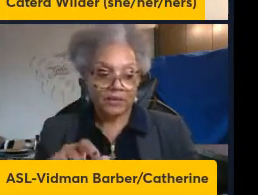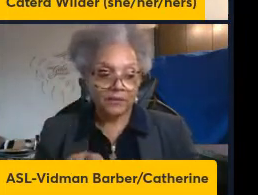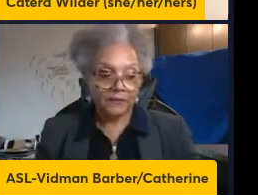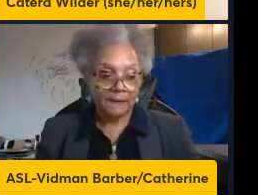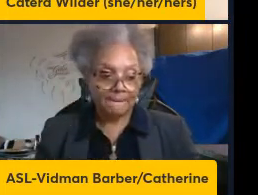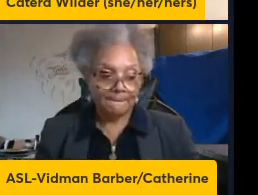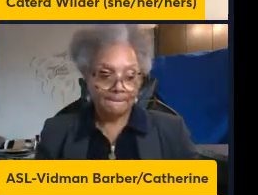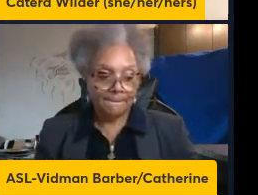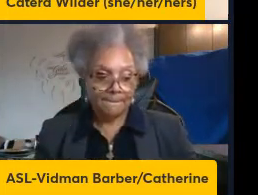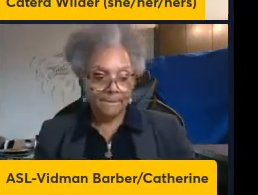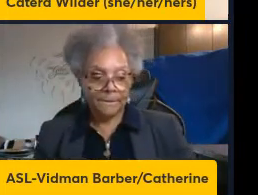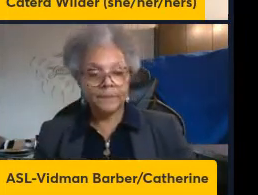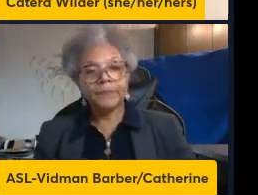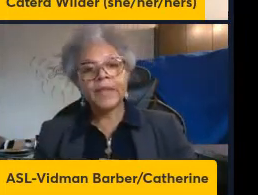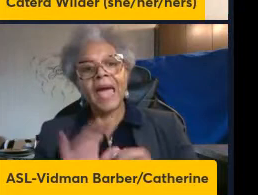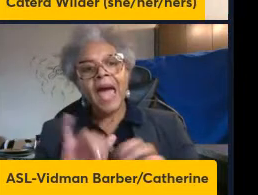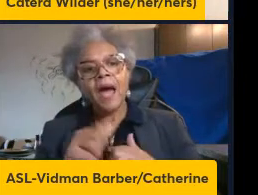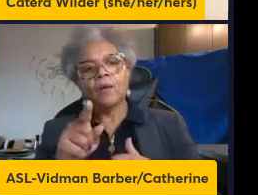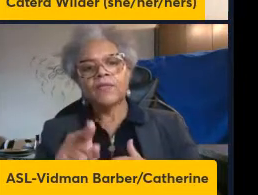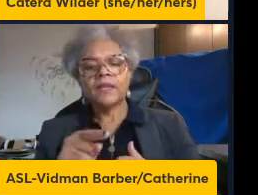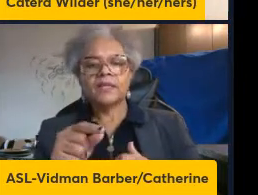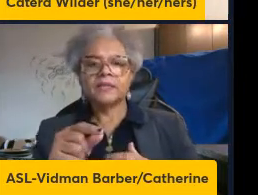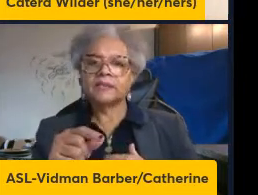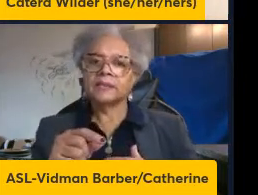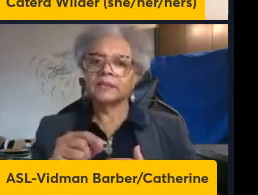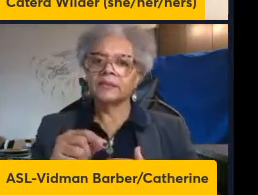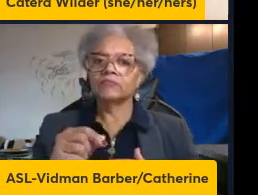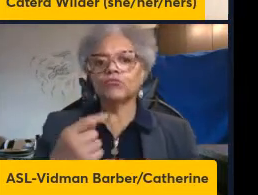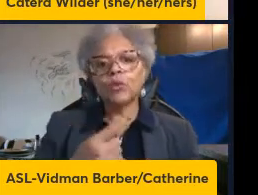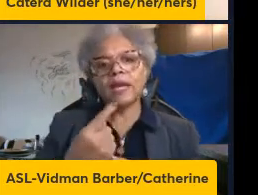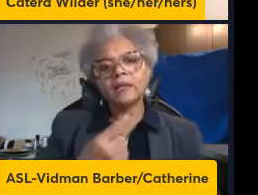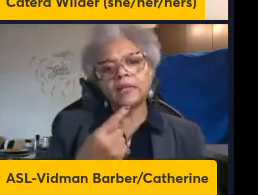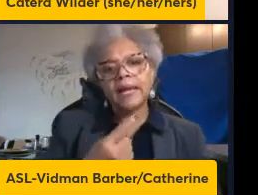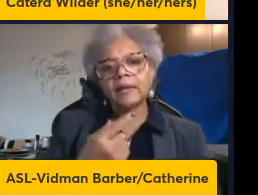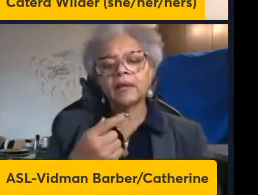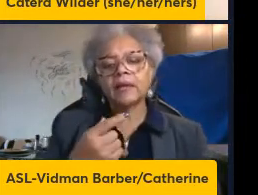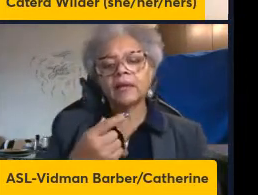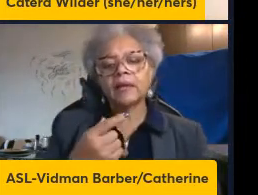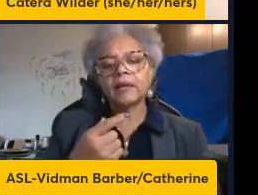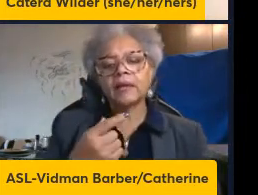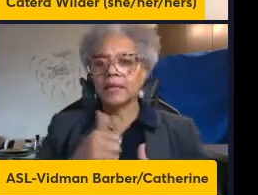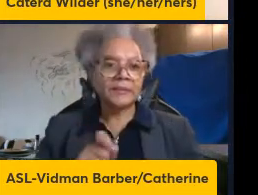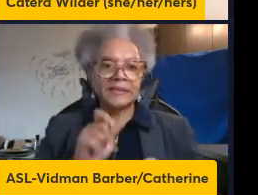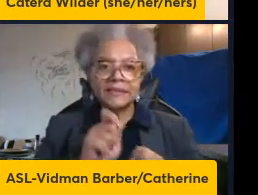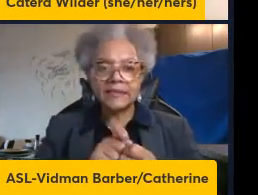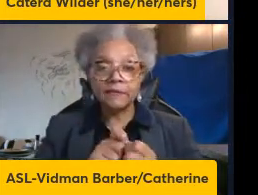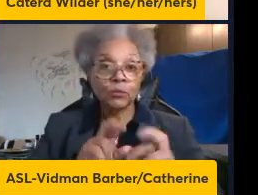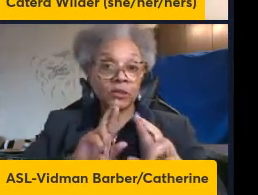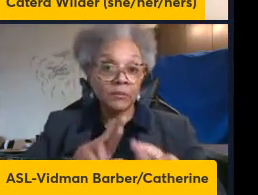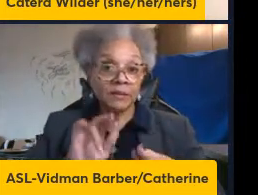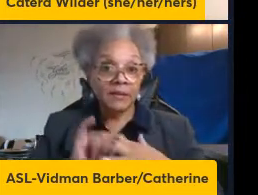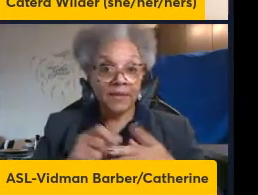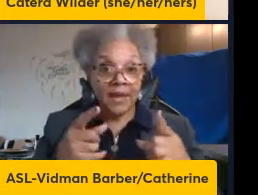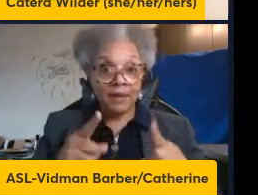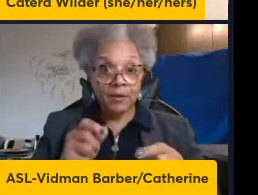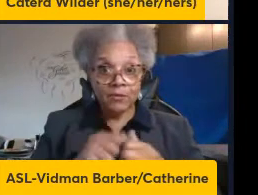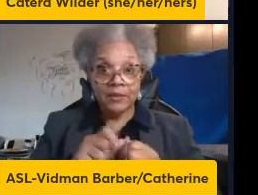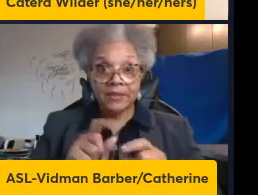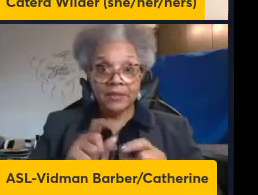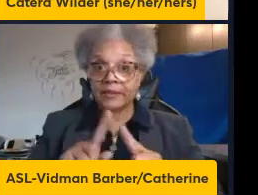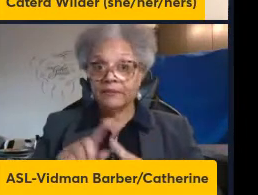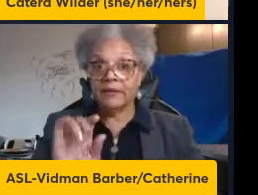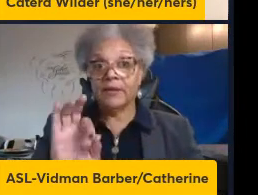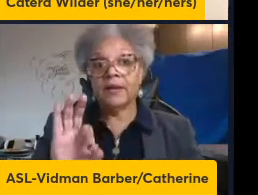these interferons differentially regulated, or are there specific responses that can occur from these different interferons? And